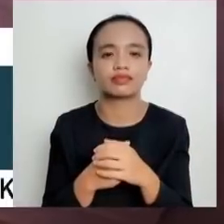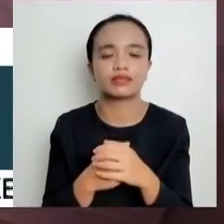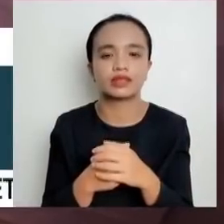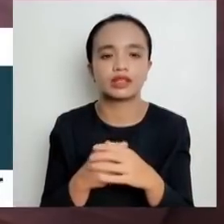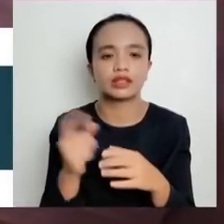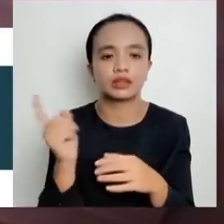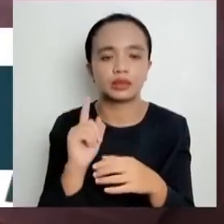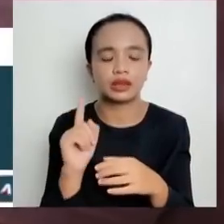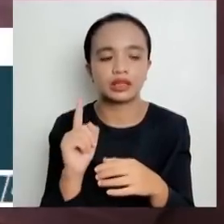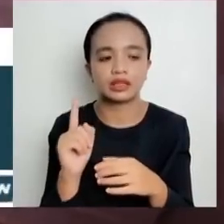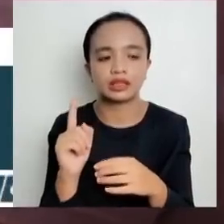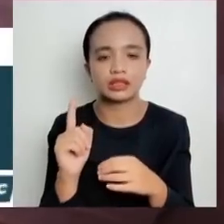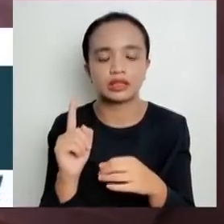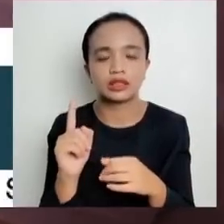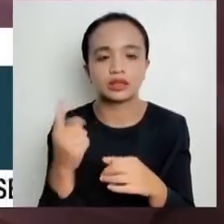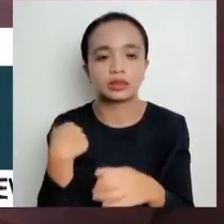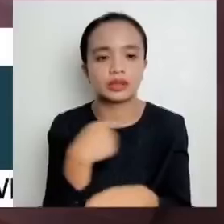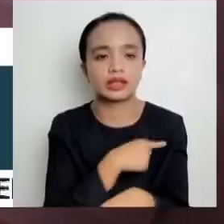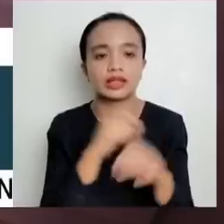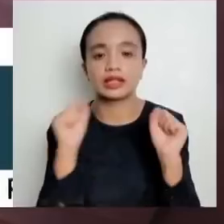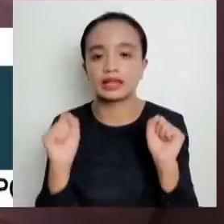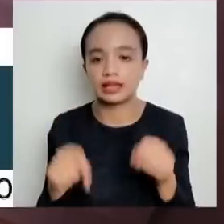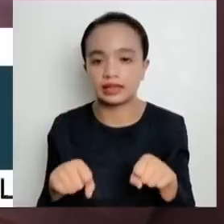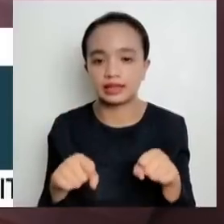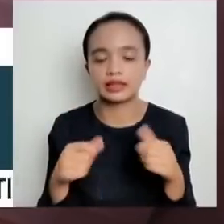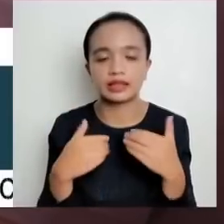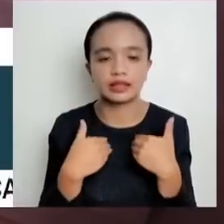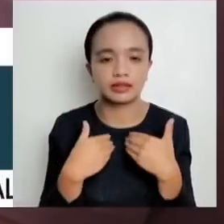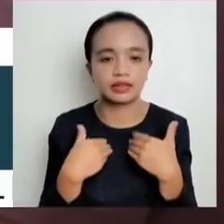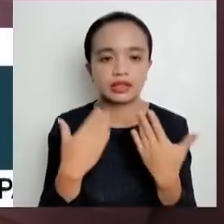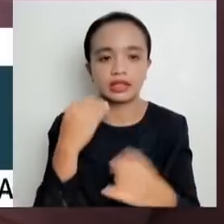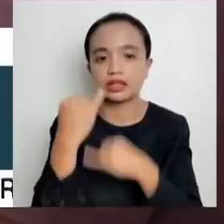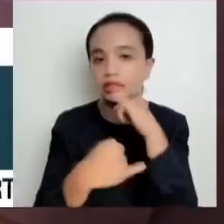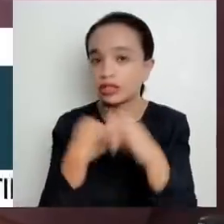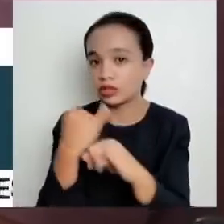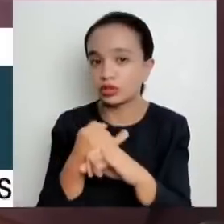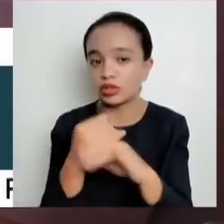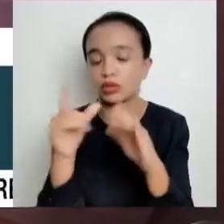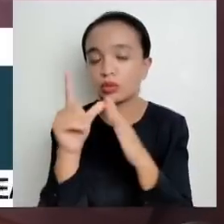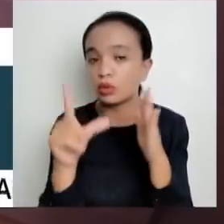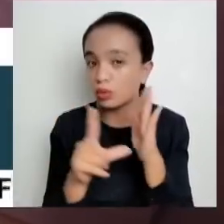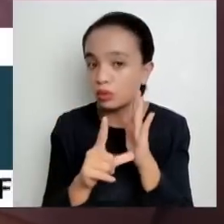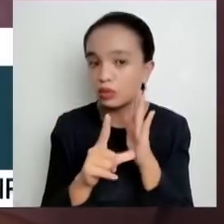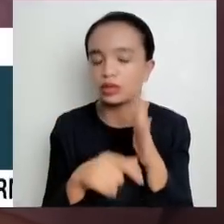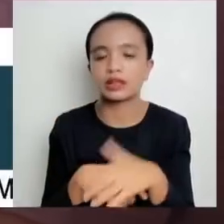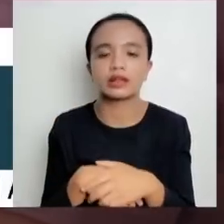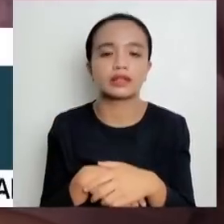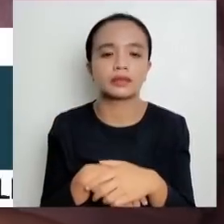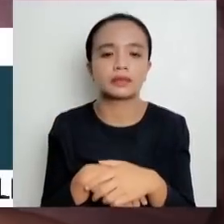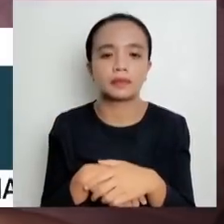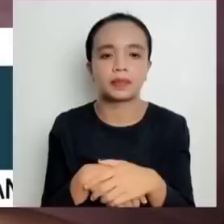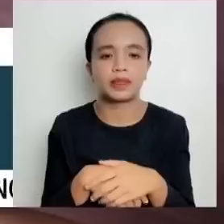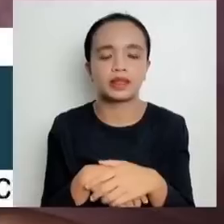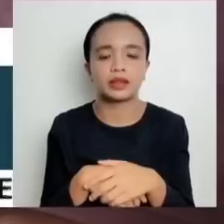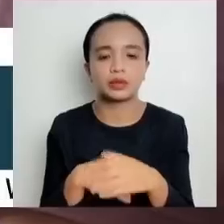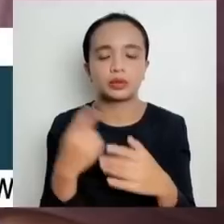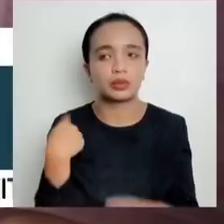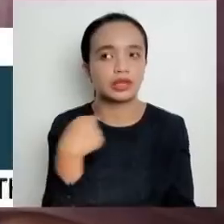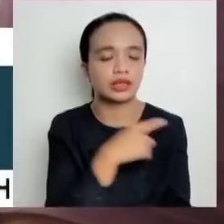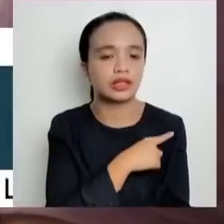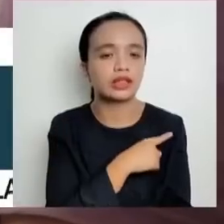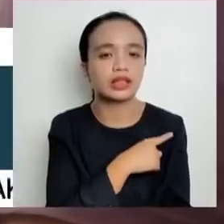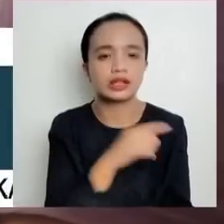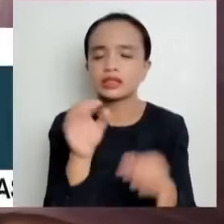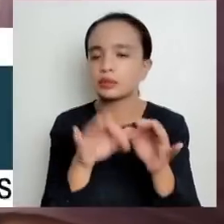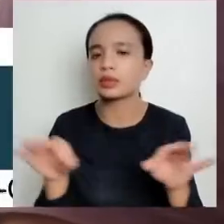issues. We have, of course, an interest in the rule of law, international law, maintaining some peace and stability. It's very important. We have